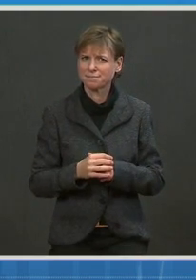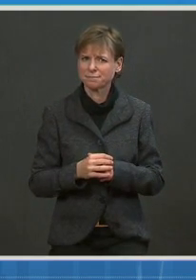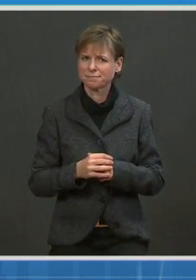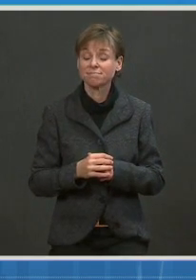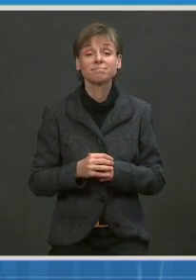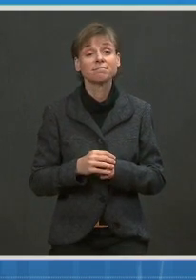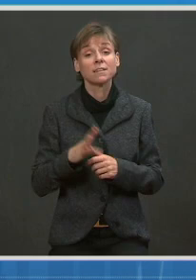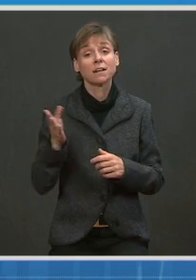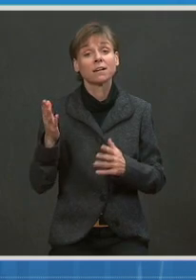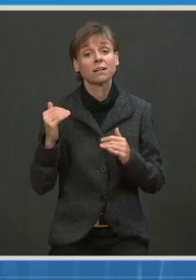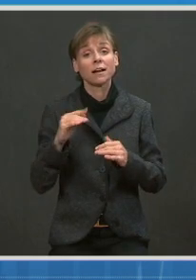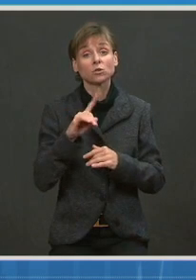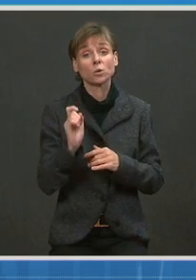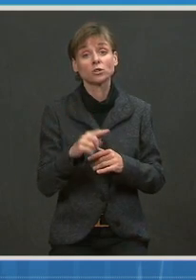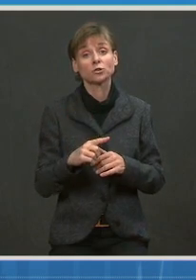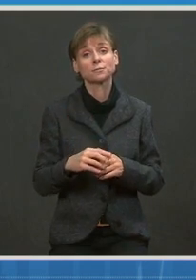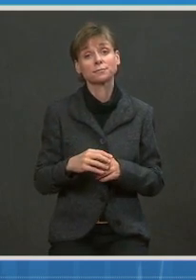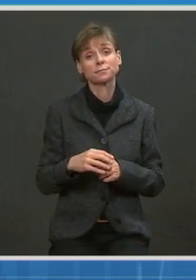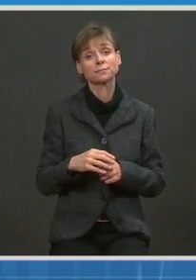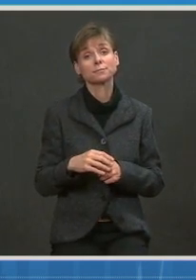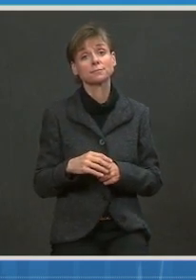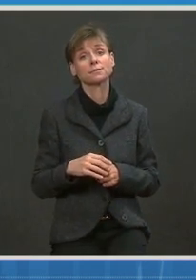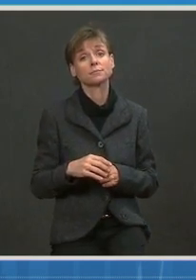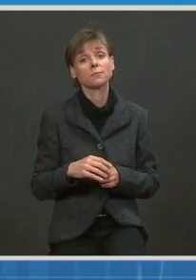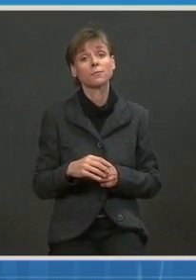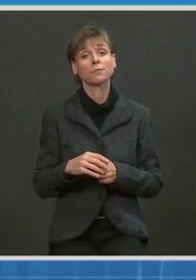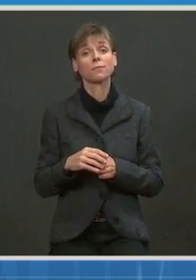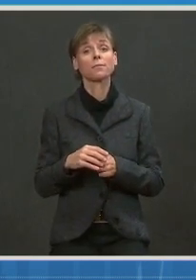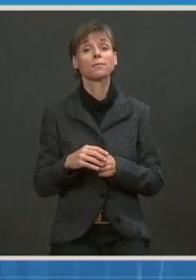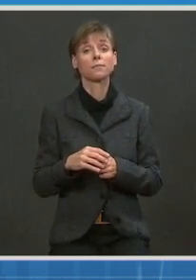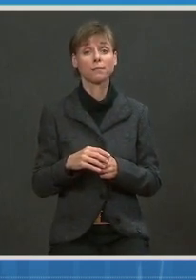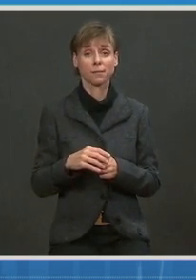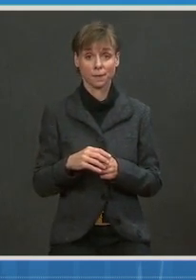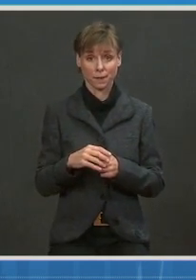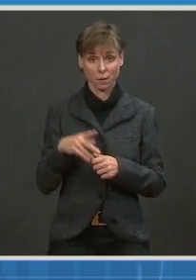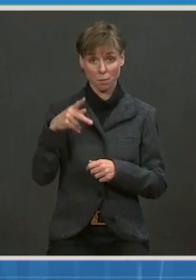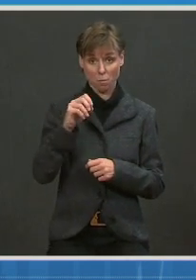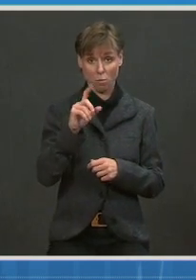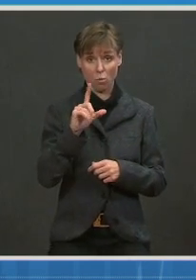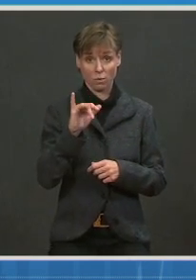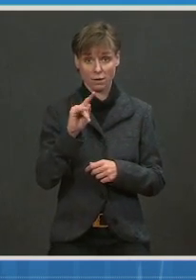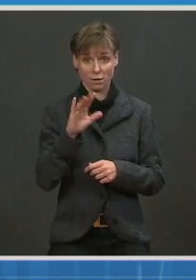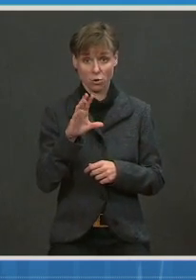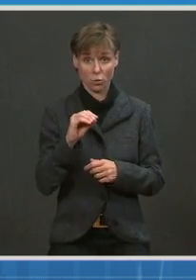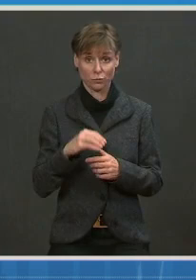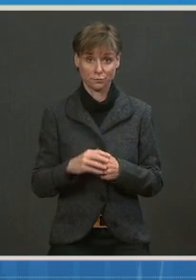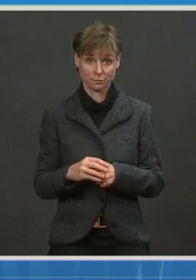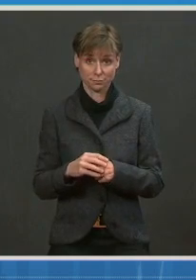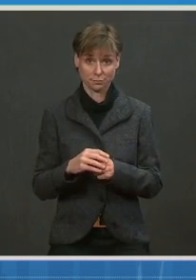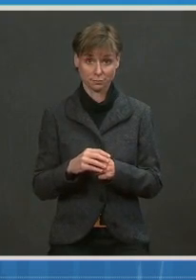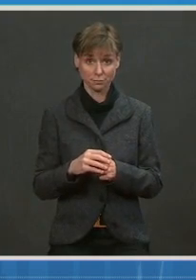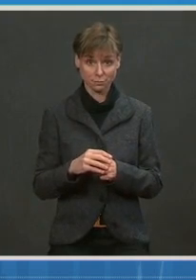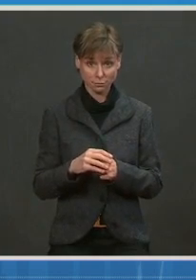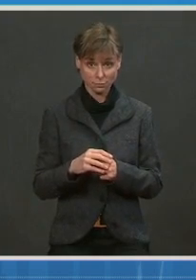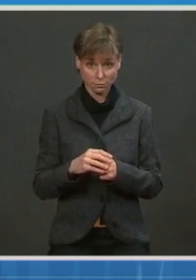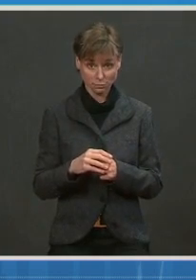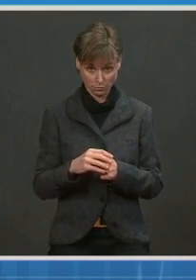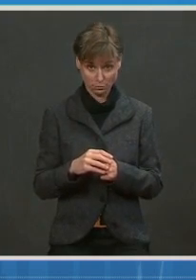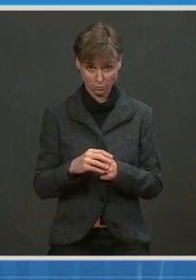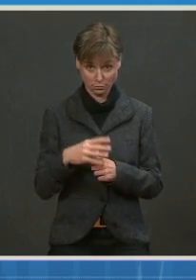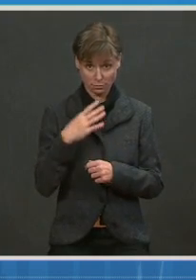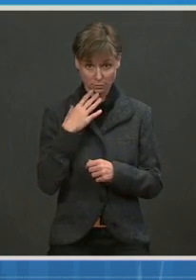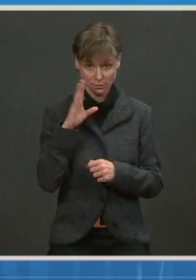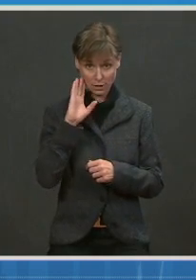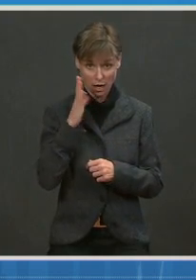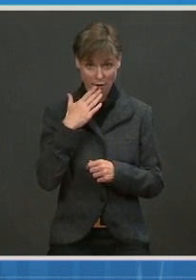Next question. Next, we'll go to David Lim at Politico. Hi, thanks for taking my